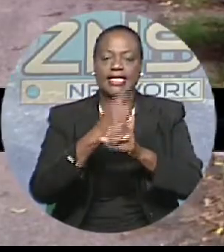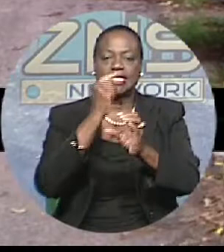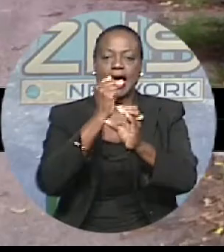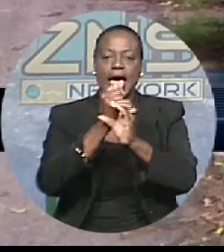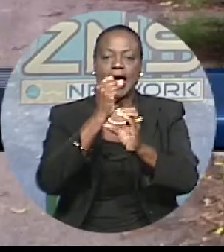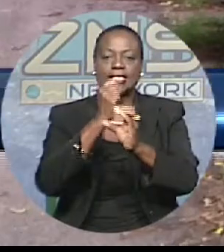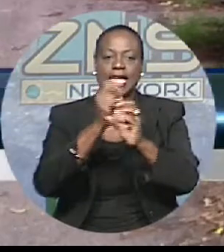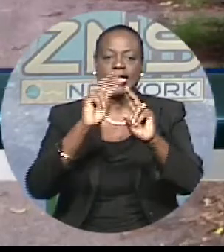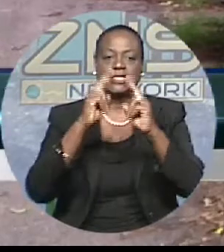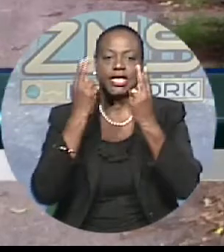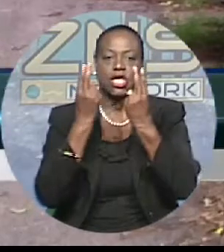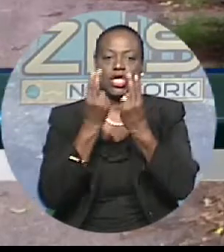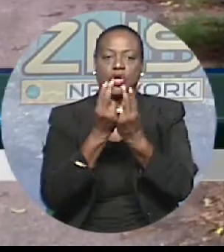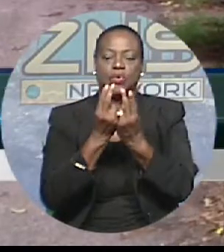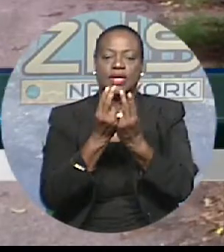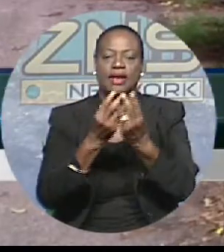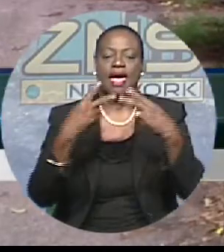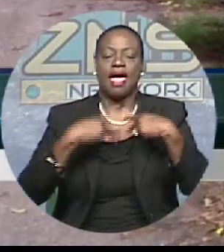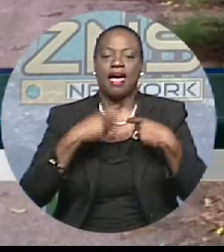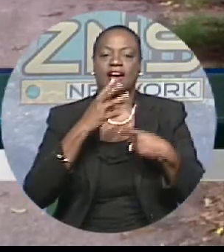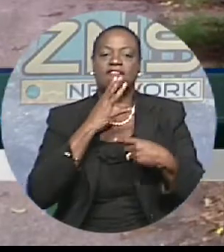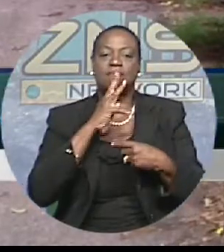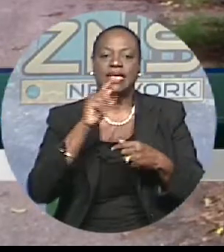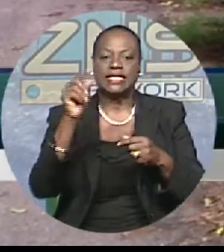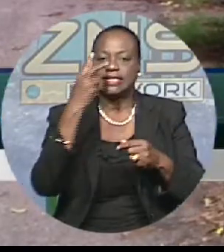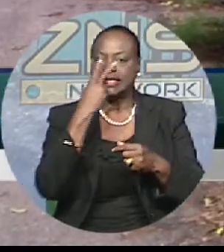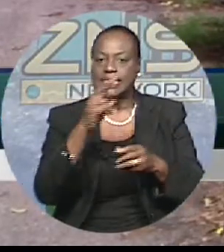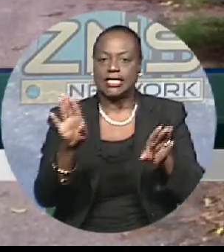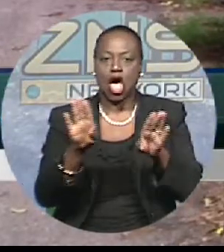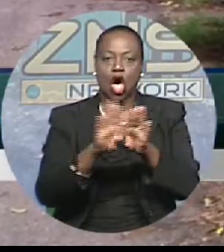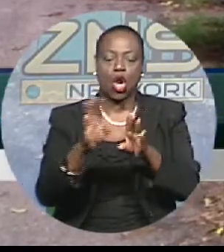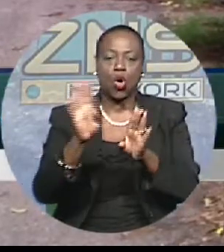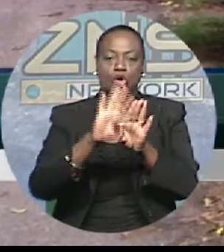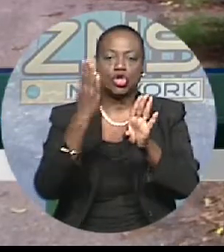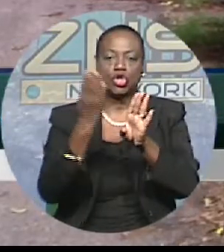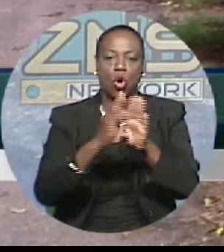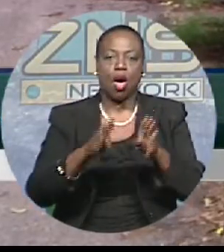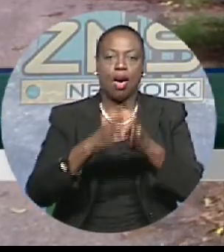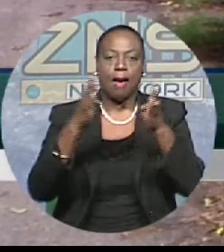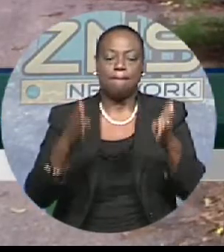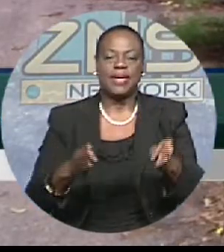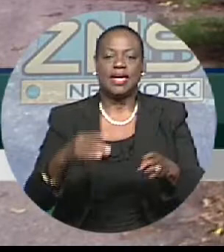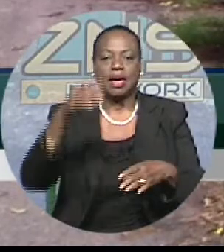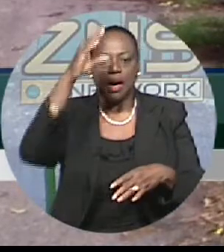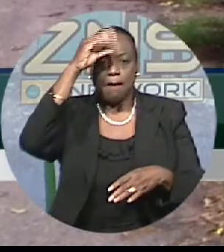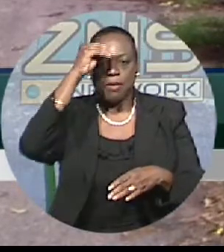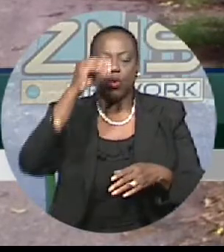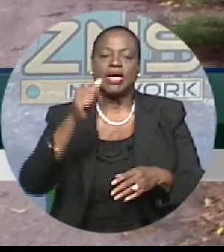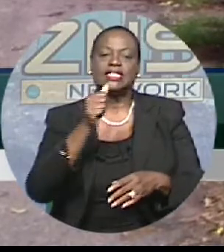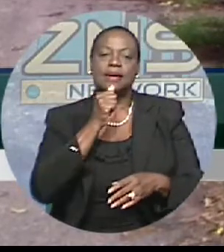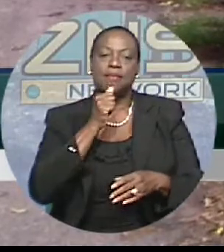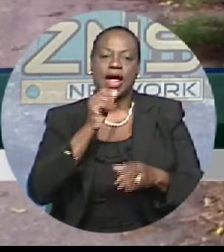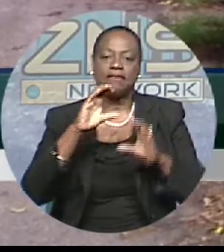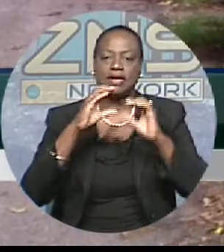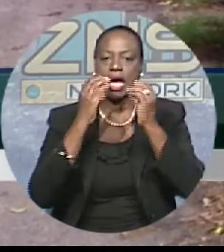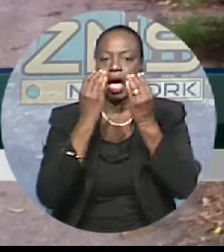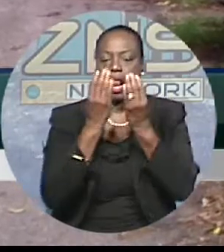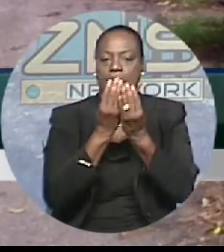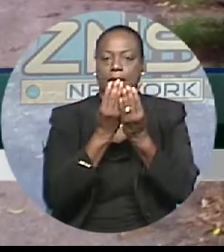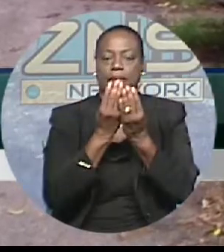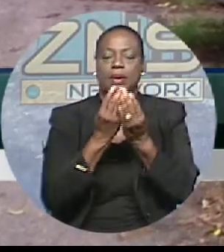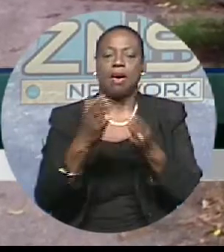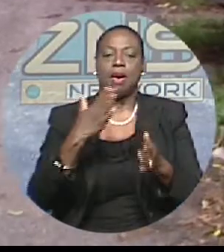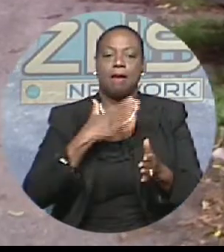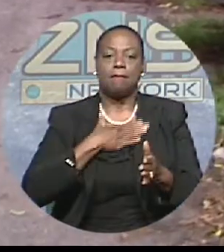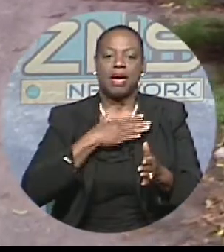has been seen as a closed door, big boys, private little club. And my